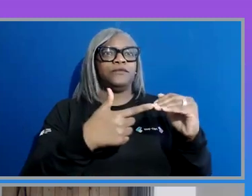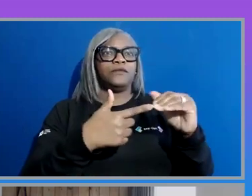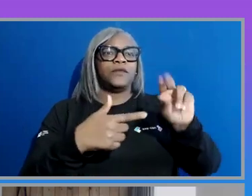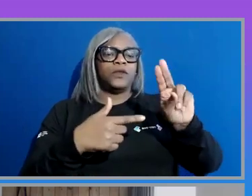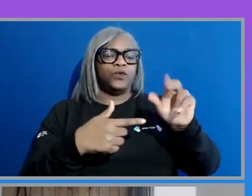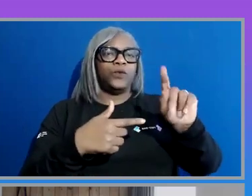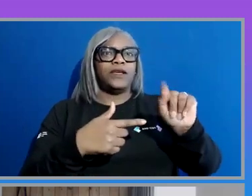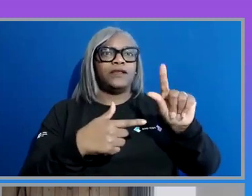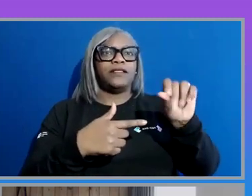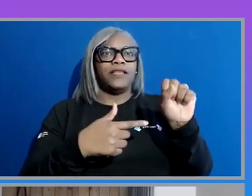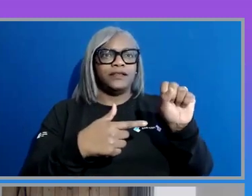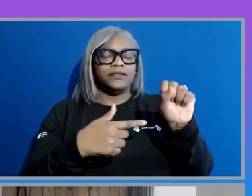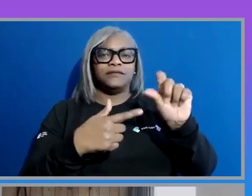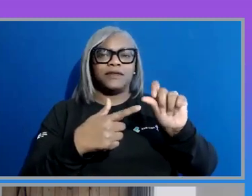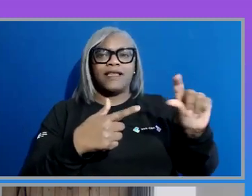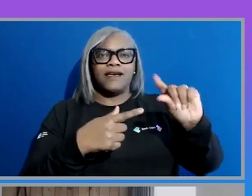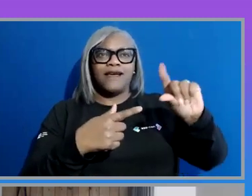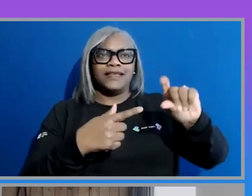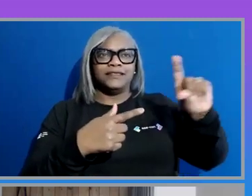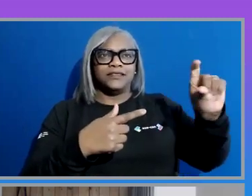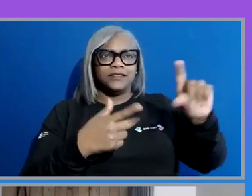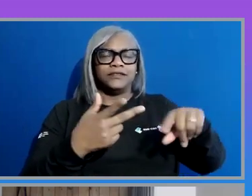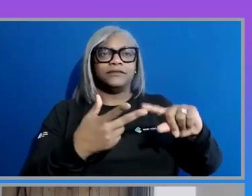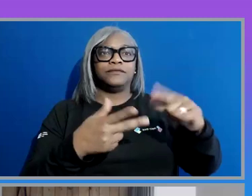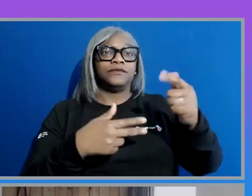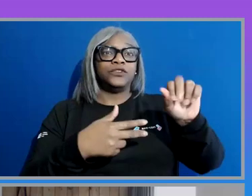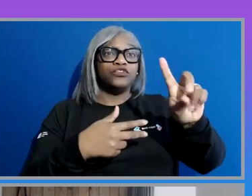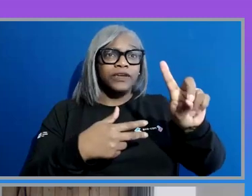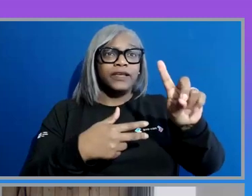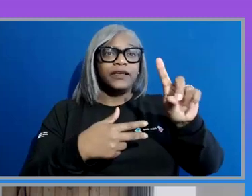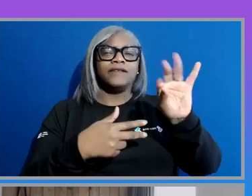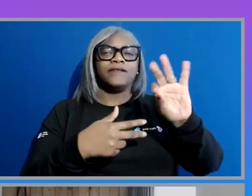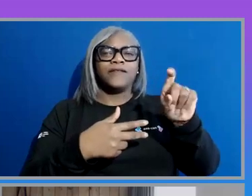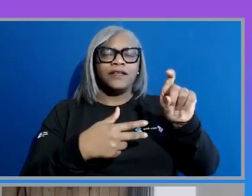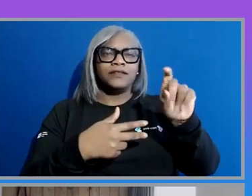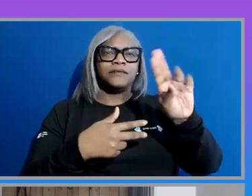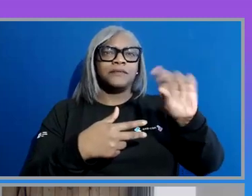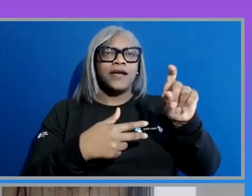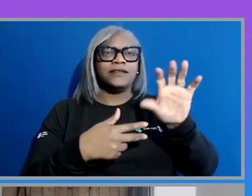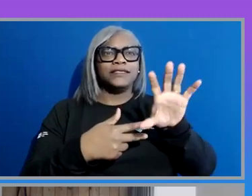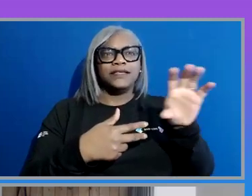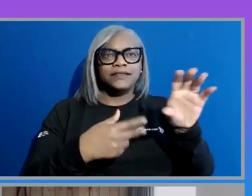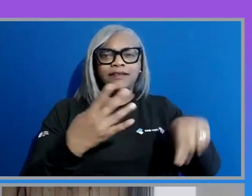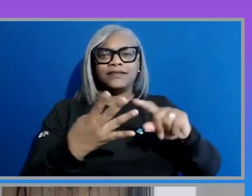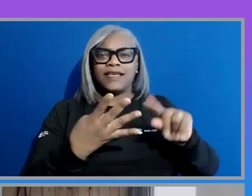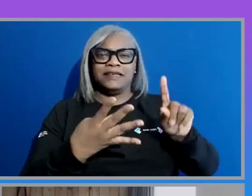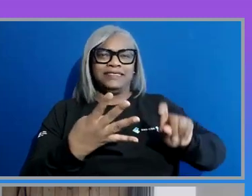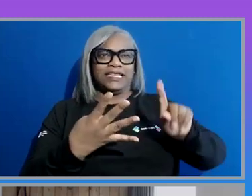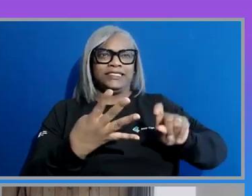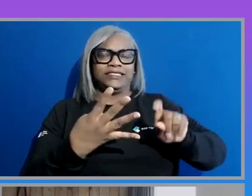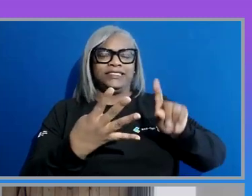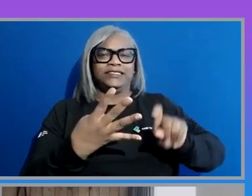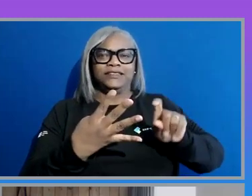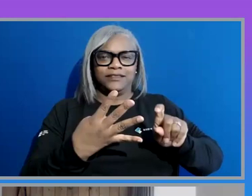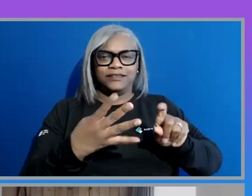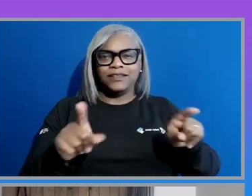CSS, and make sure you test. In the end, browser zoom support kind of ends up looking like a whole lot like